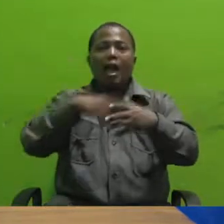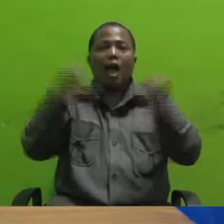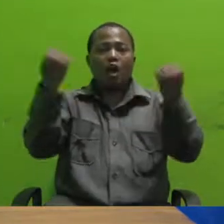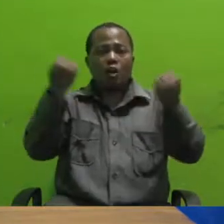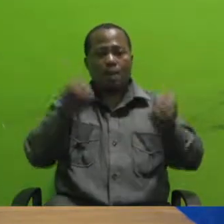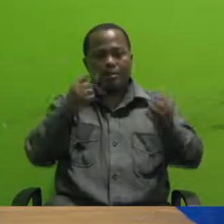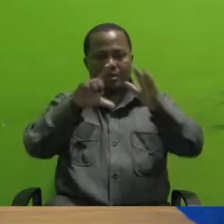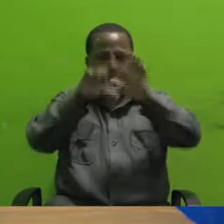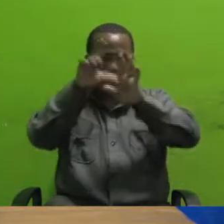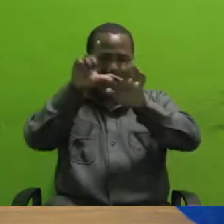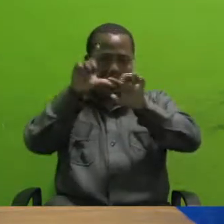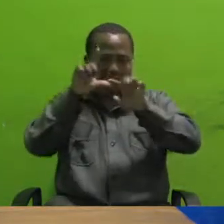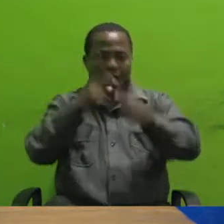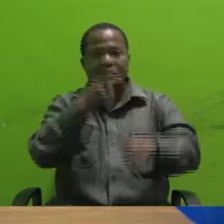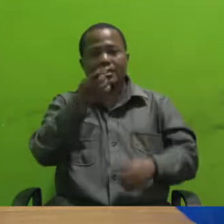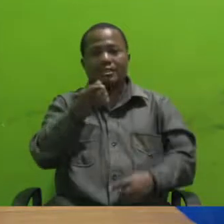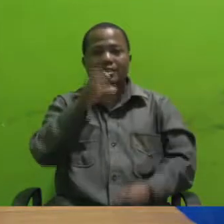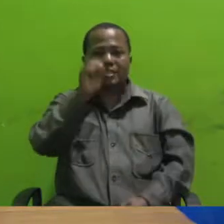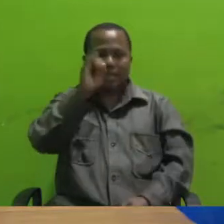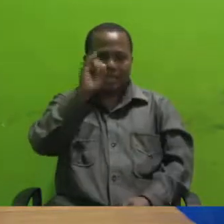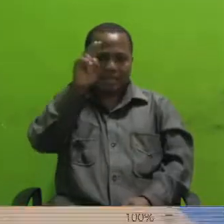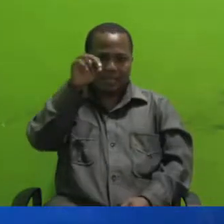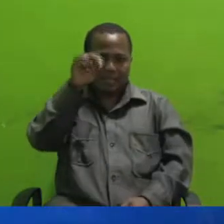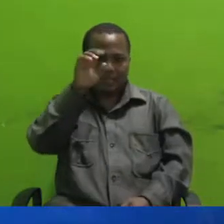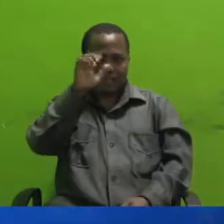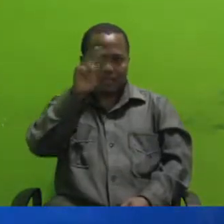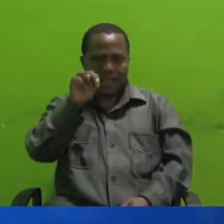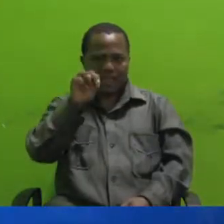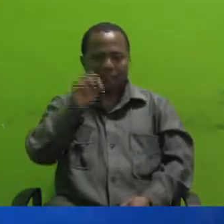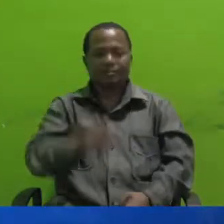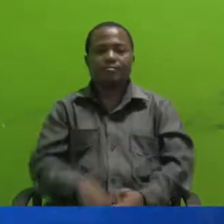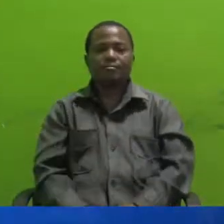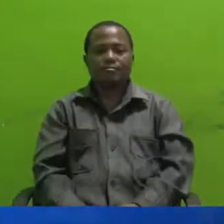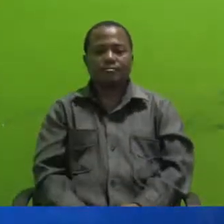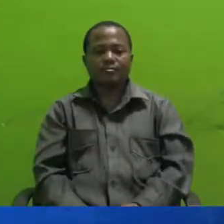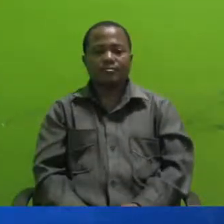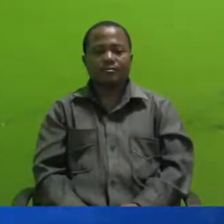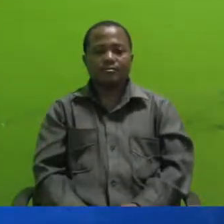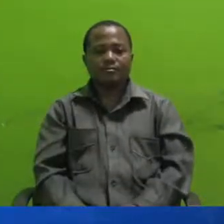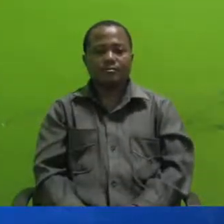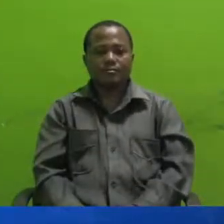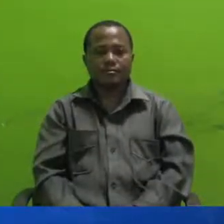angles, this means sine